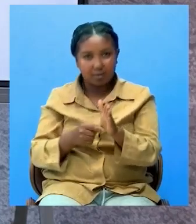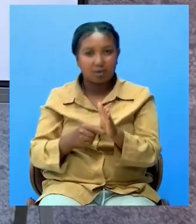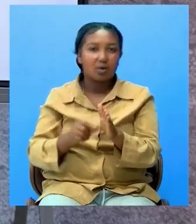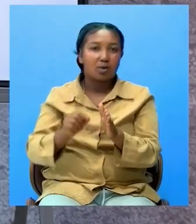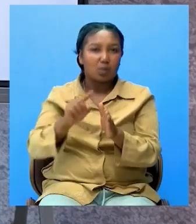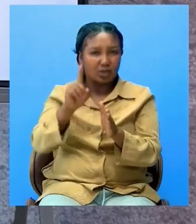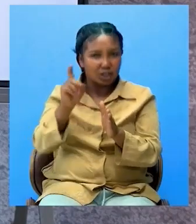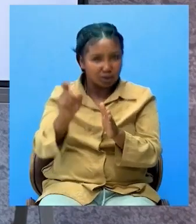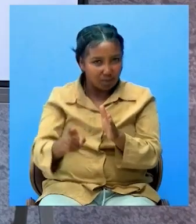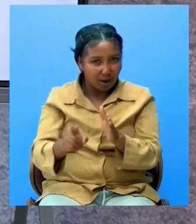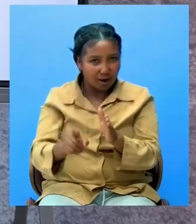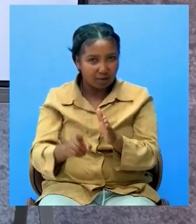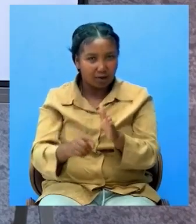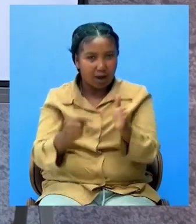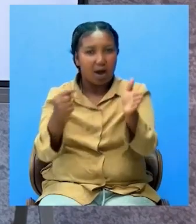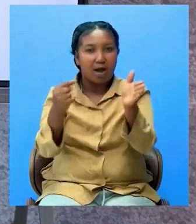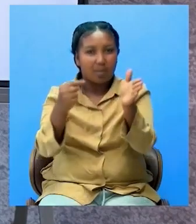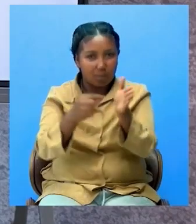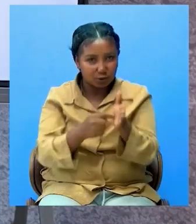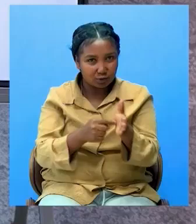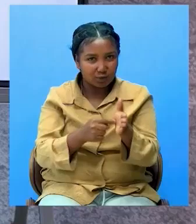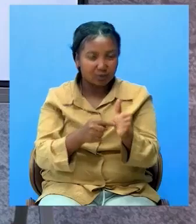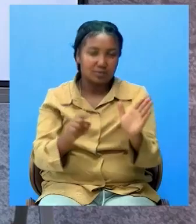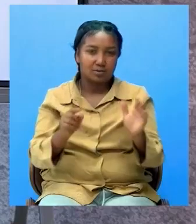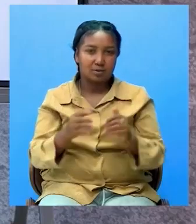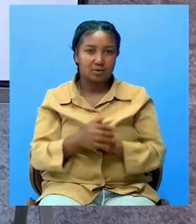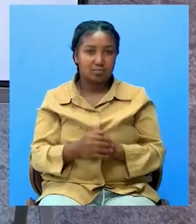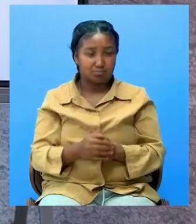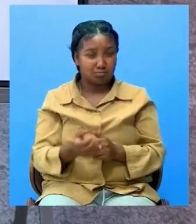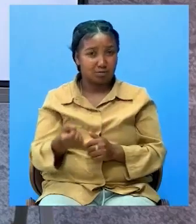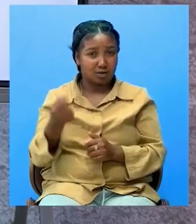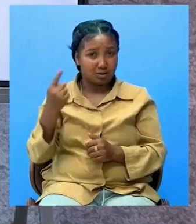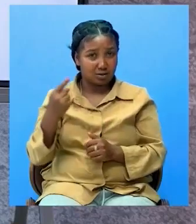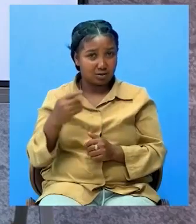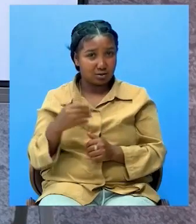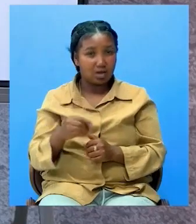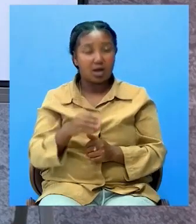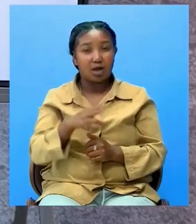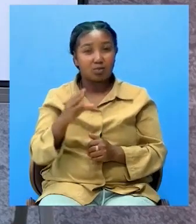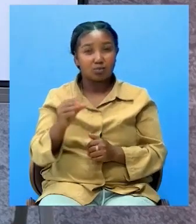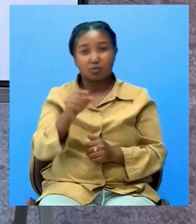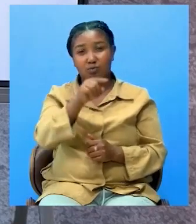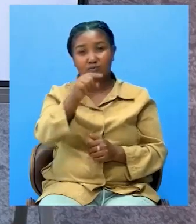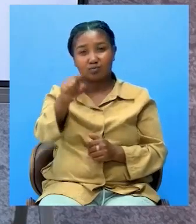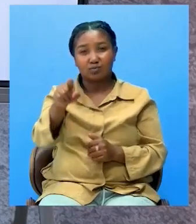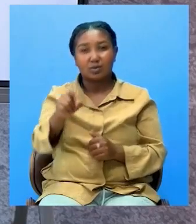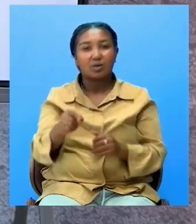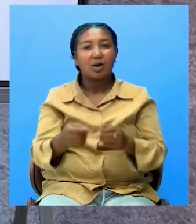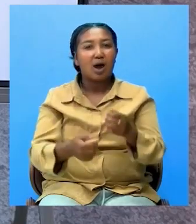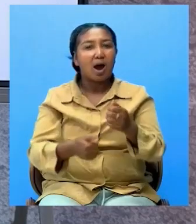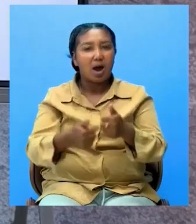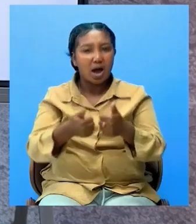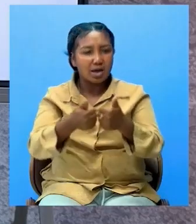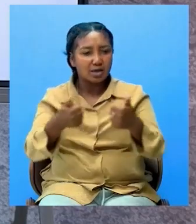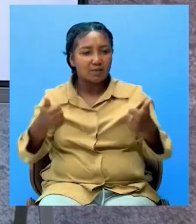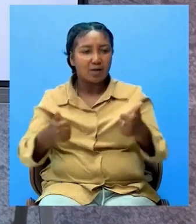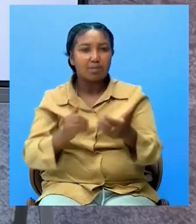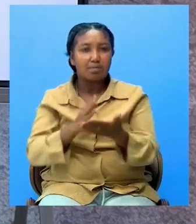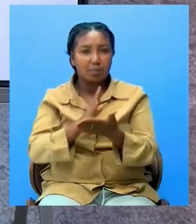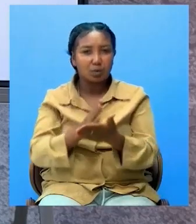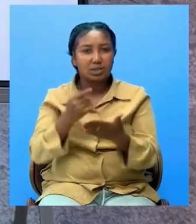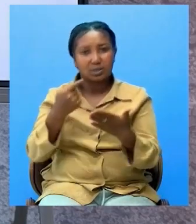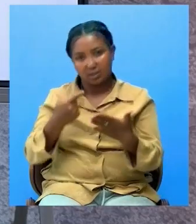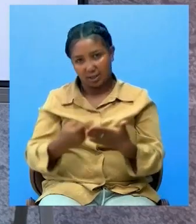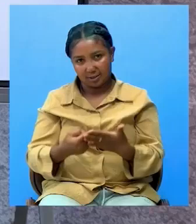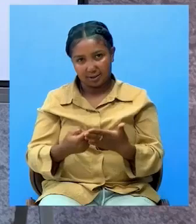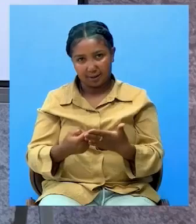mark, apostrophe, and so forth. Is that clear? And also you are going to identify the difference between this